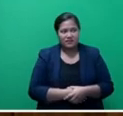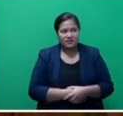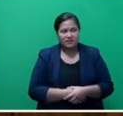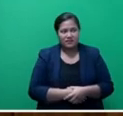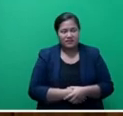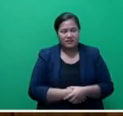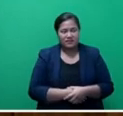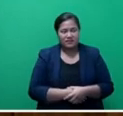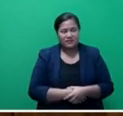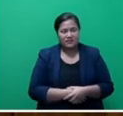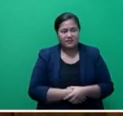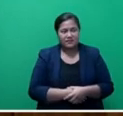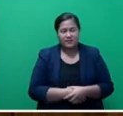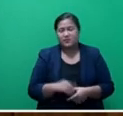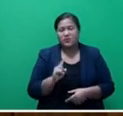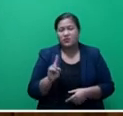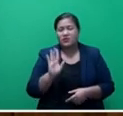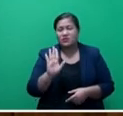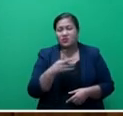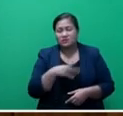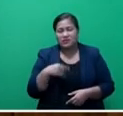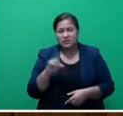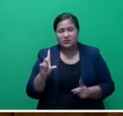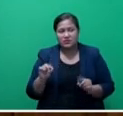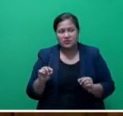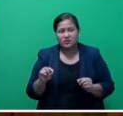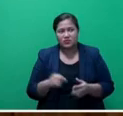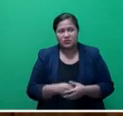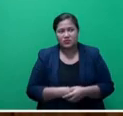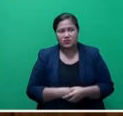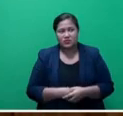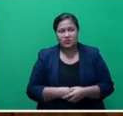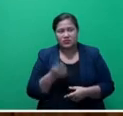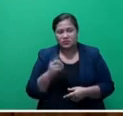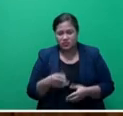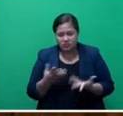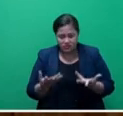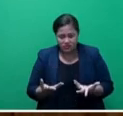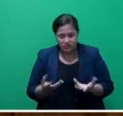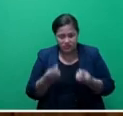is your ministry doing in terms of determining the franchise